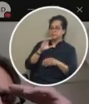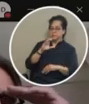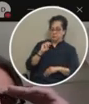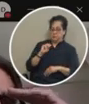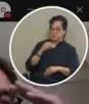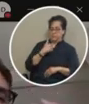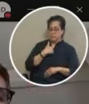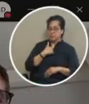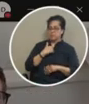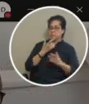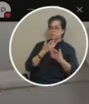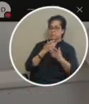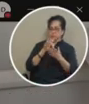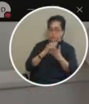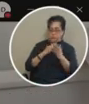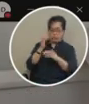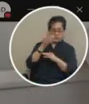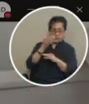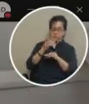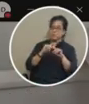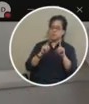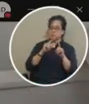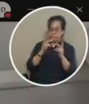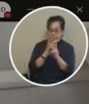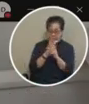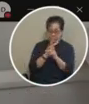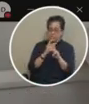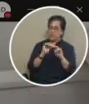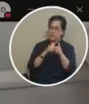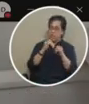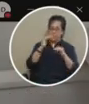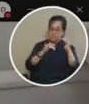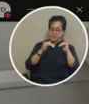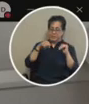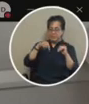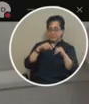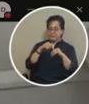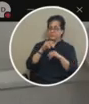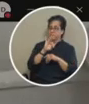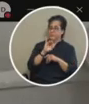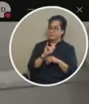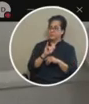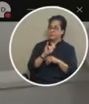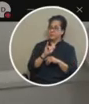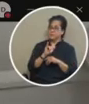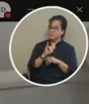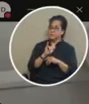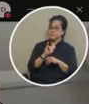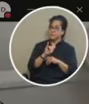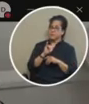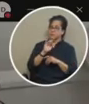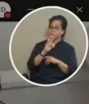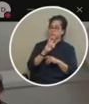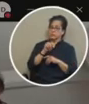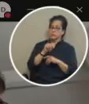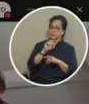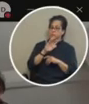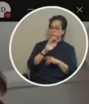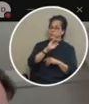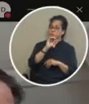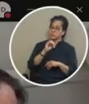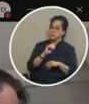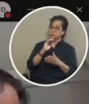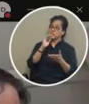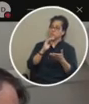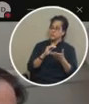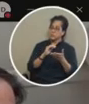mentioned during our parts of the presentation, is not only figuring out how we're going to balance this fiscal year of that 6.5%